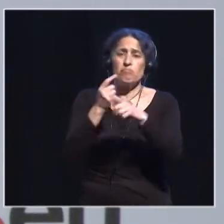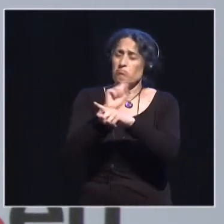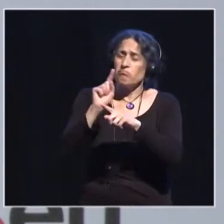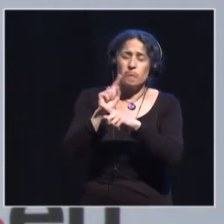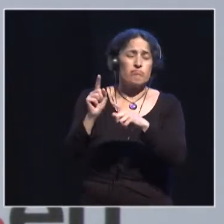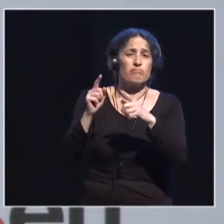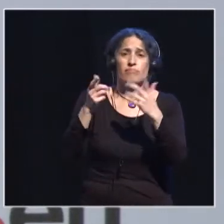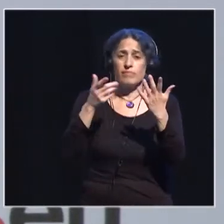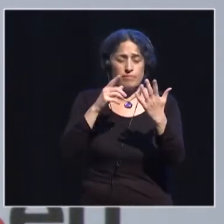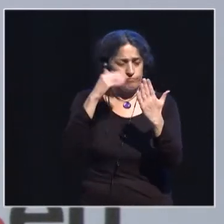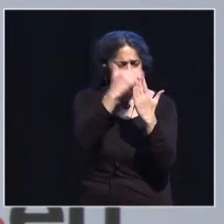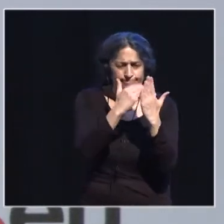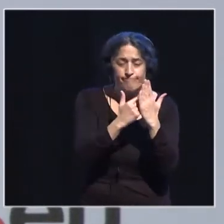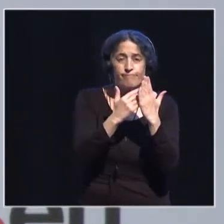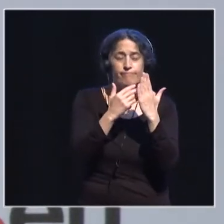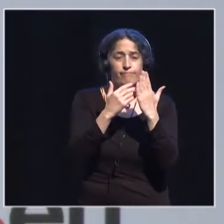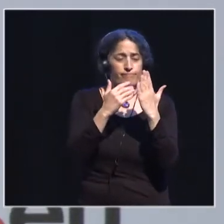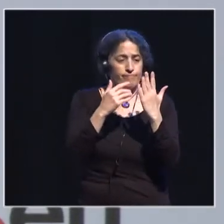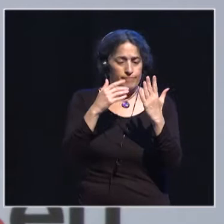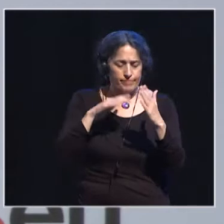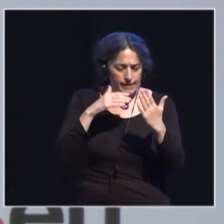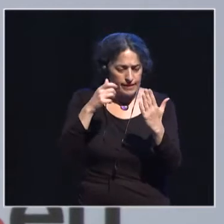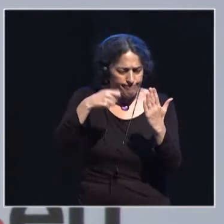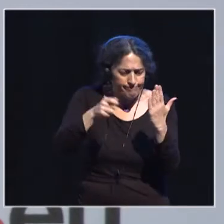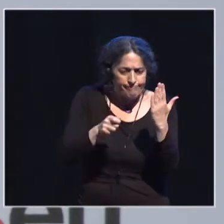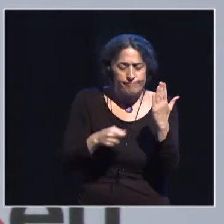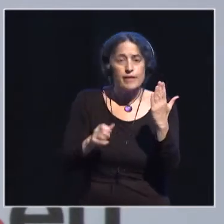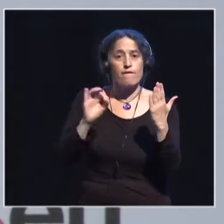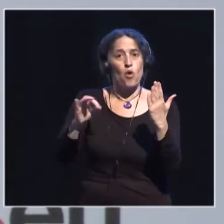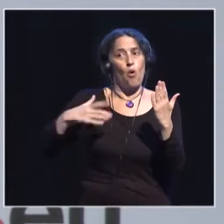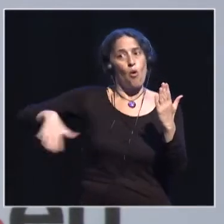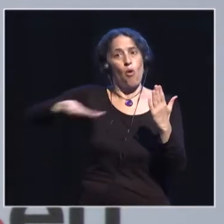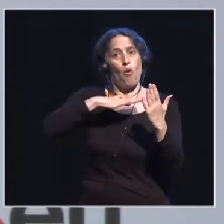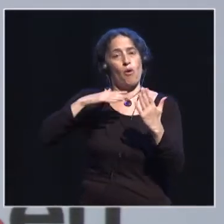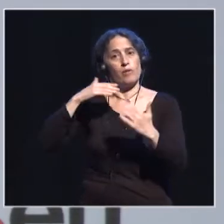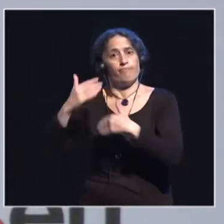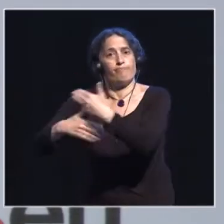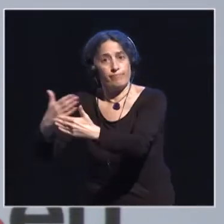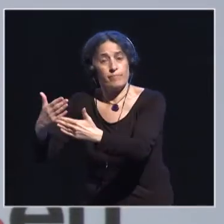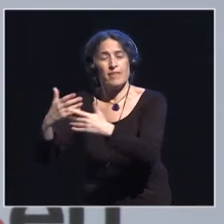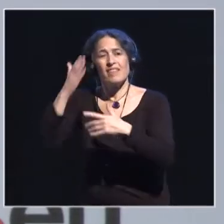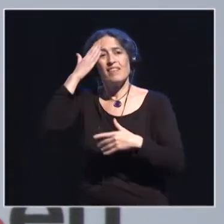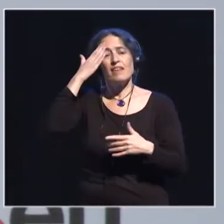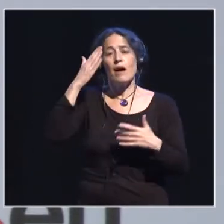fulfill our calling. And I say this because there could be a perception that the private sector is just